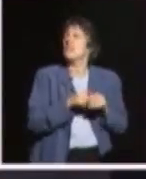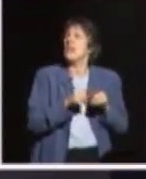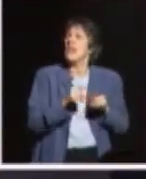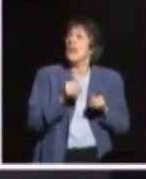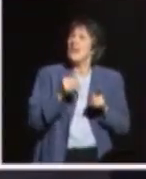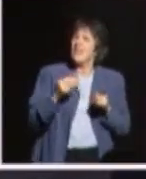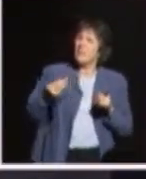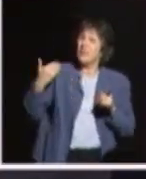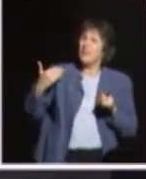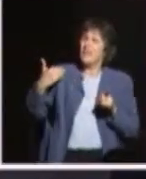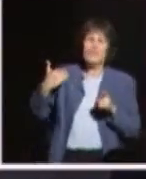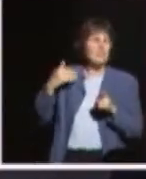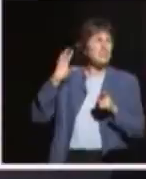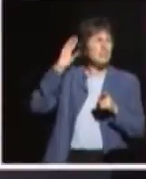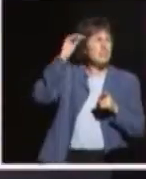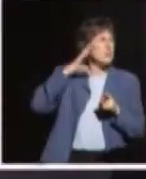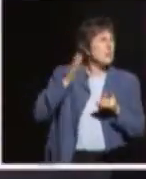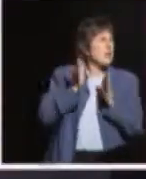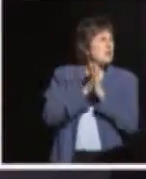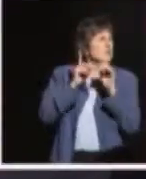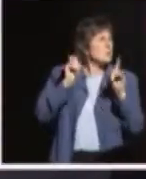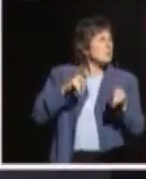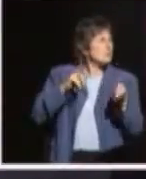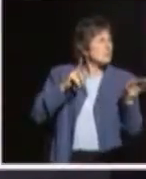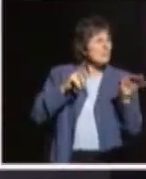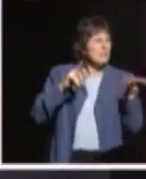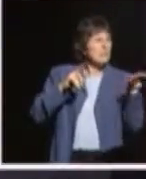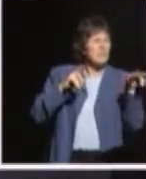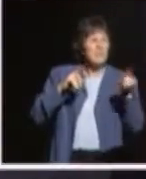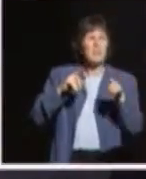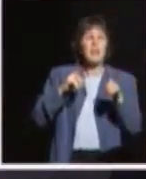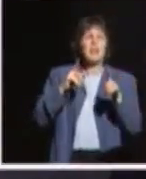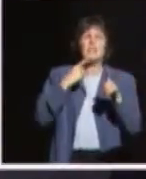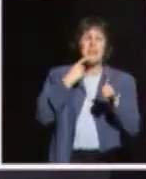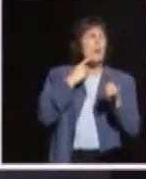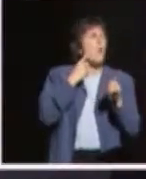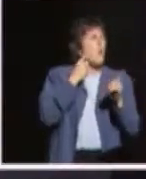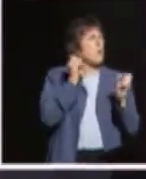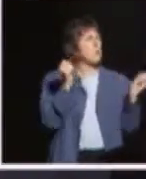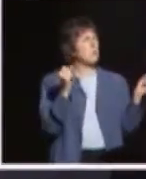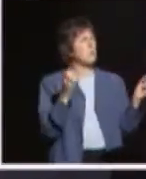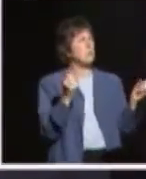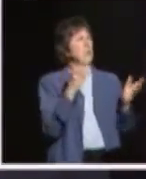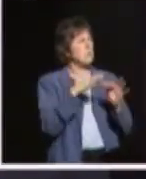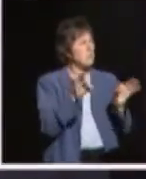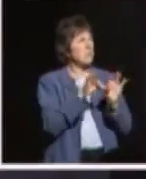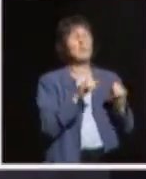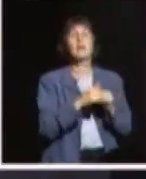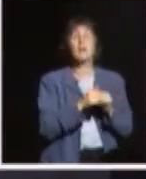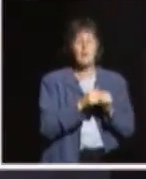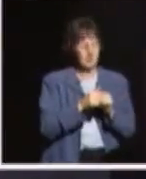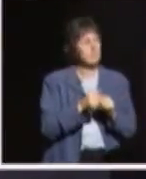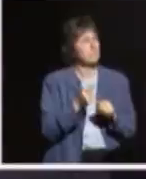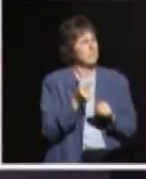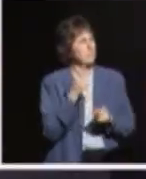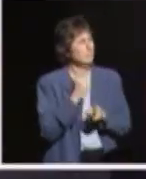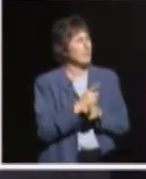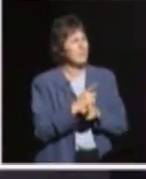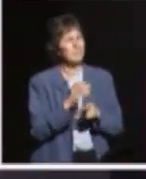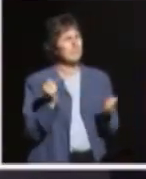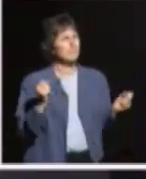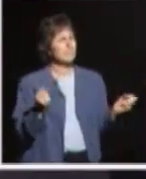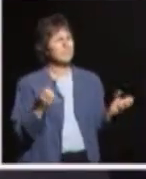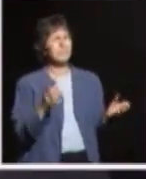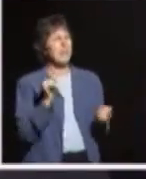The previous gentleman who asked the question talked about how important American Sign Language is. And indeed, American Sign Language is always going to be a